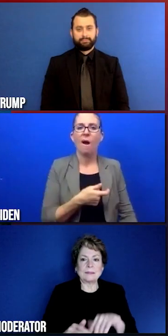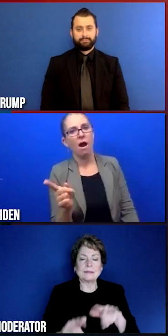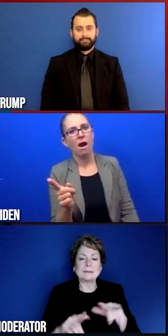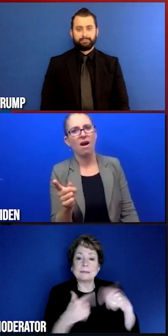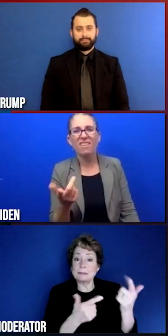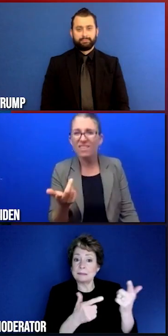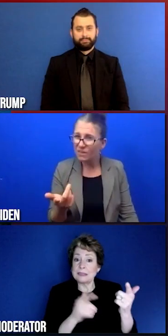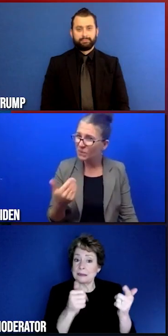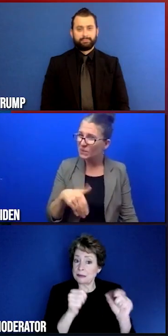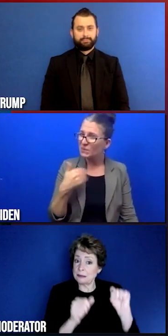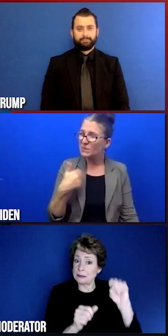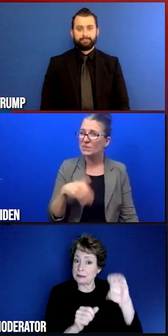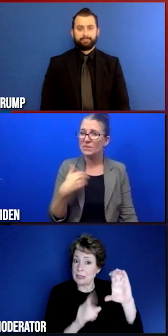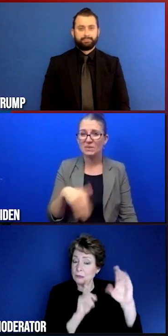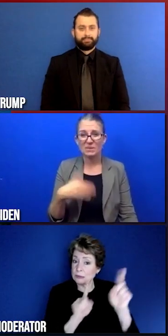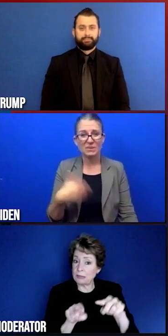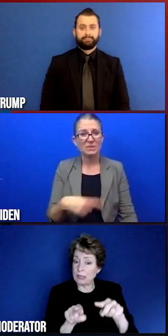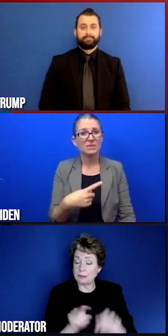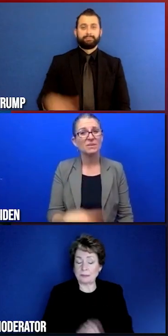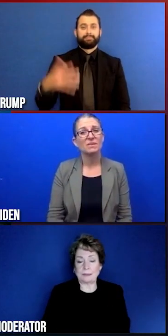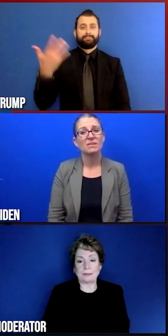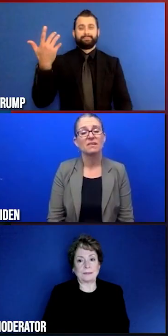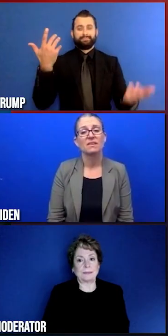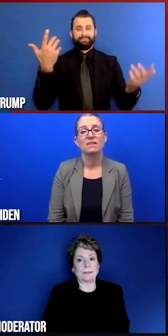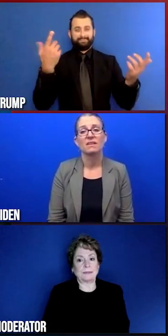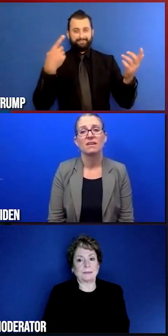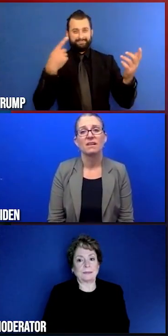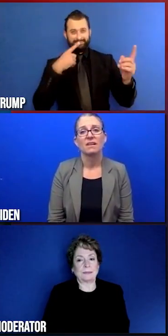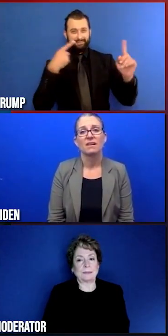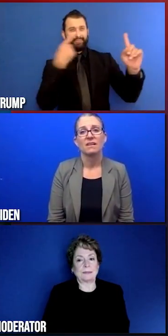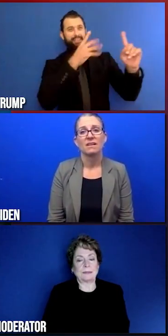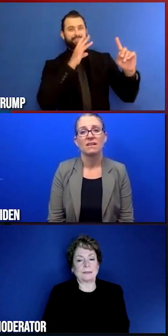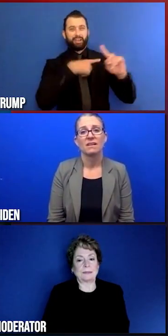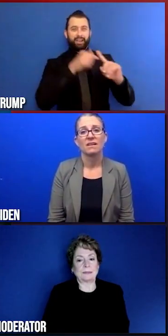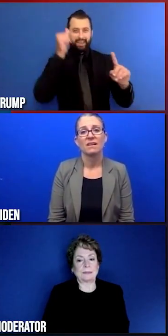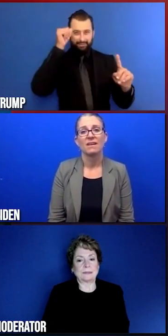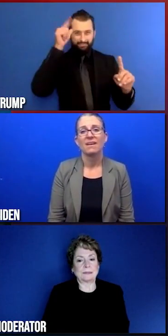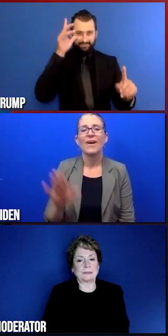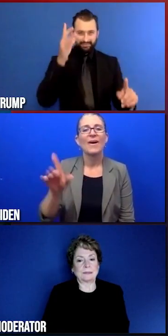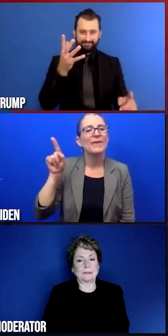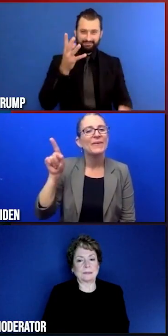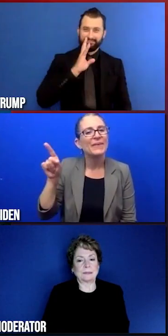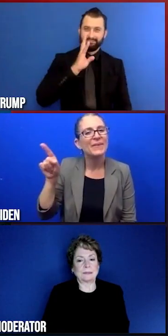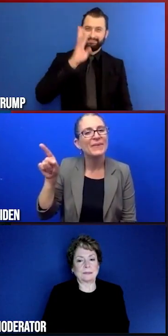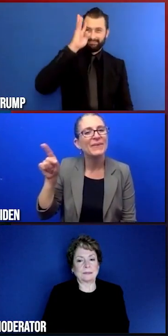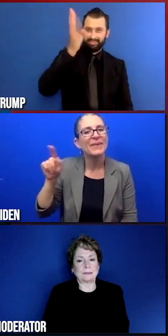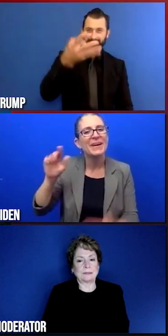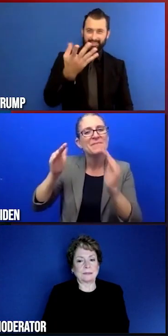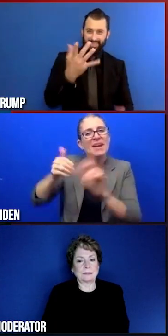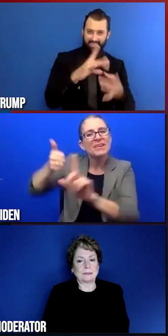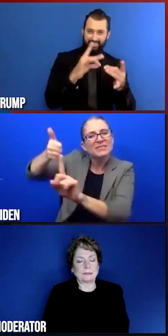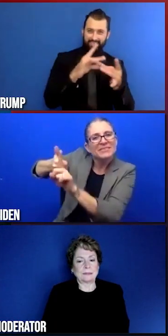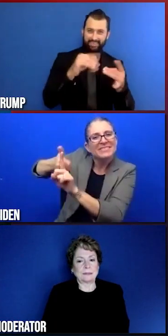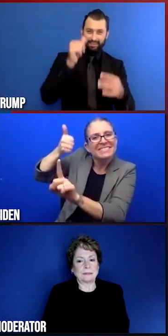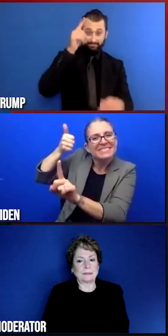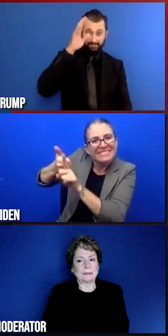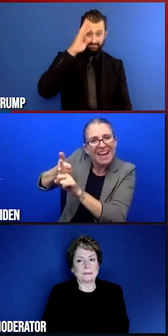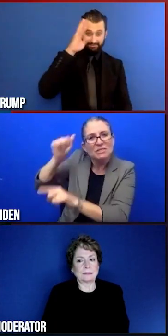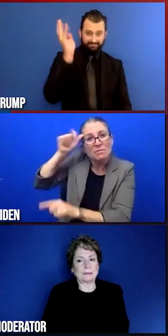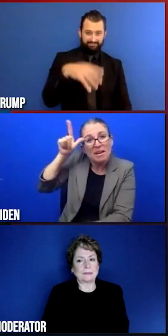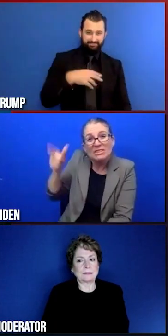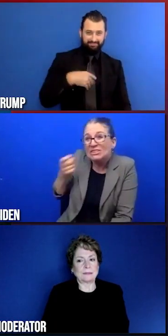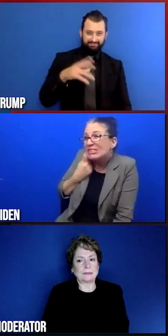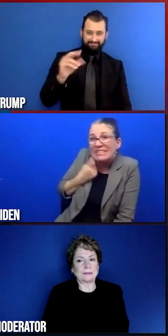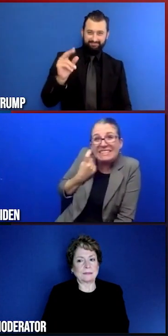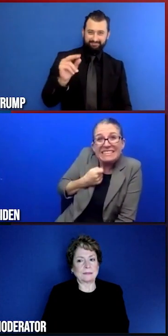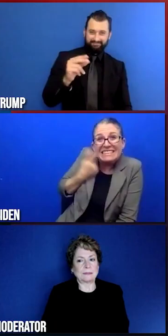to Abraham Lincoln. Where did that come in? You said you're Abraham Lincoln. No, where did that? No. I said not since Abraham